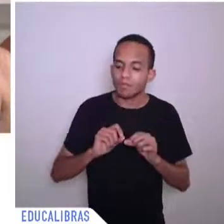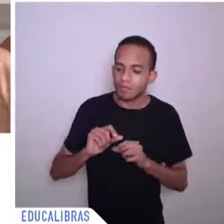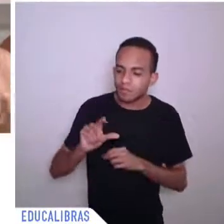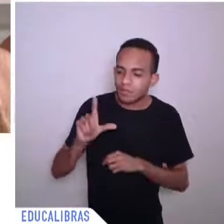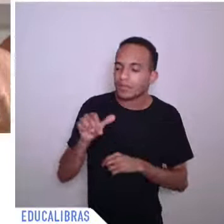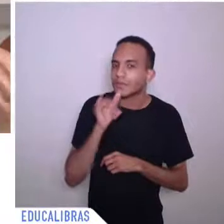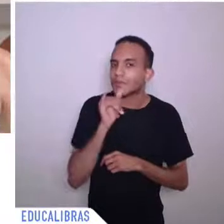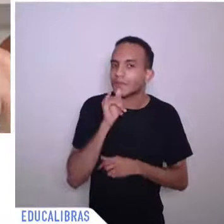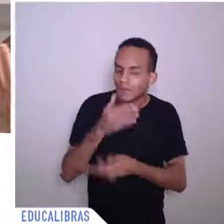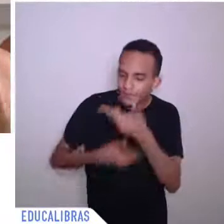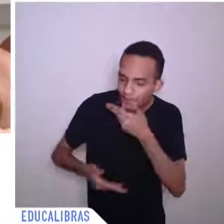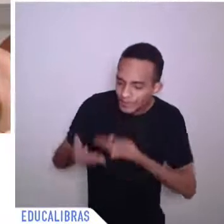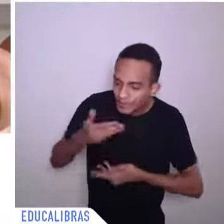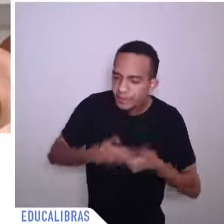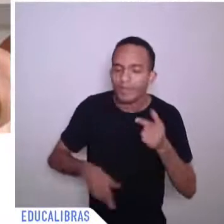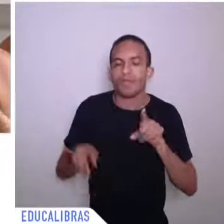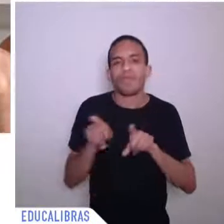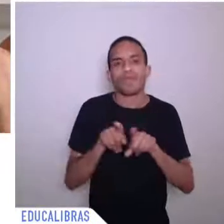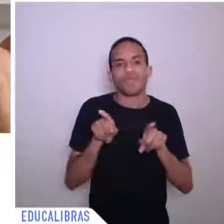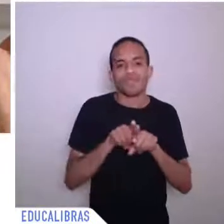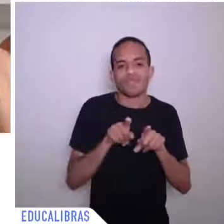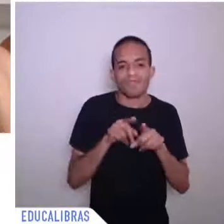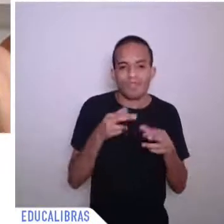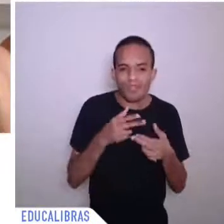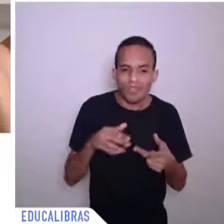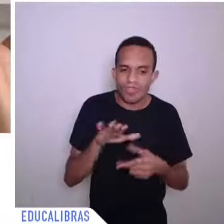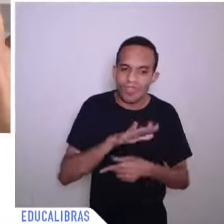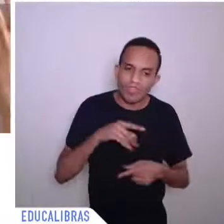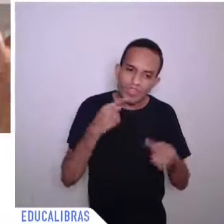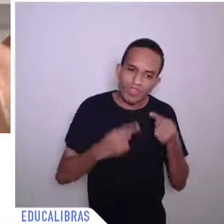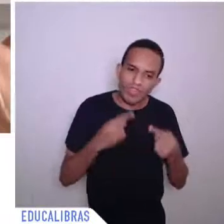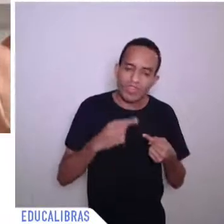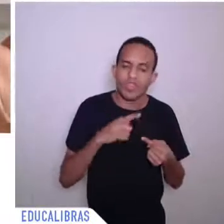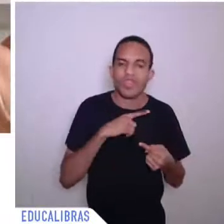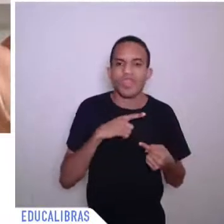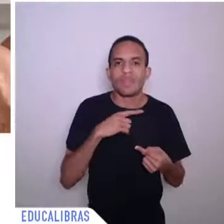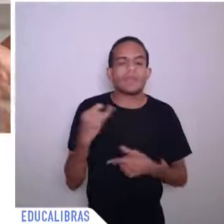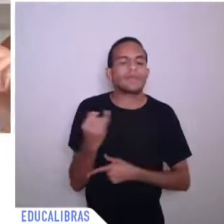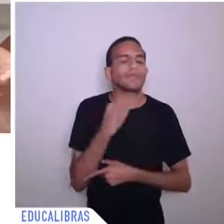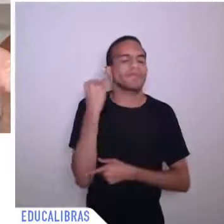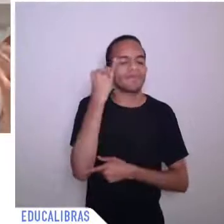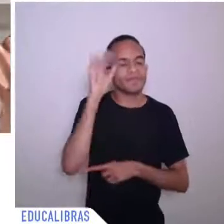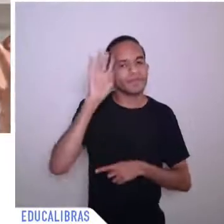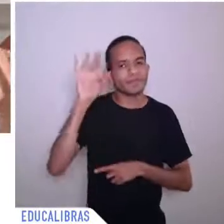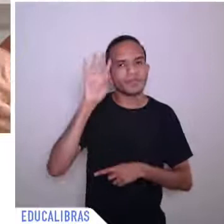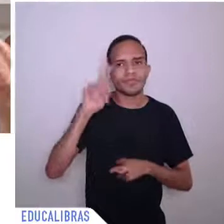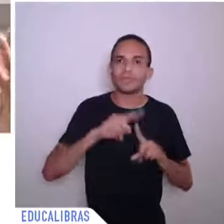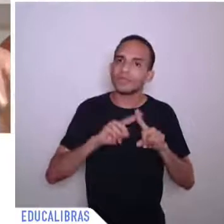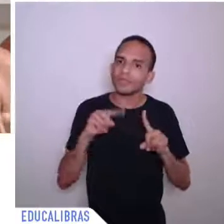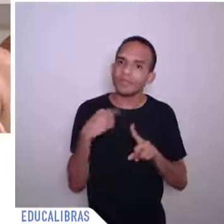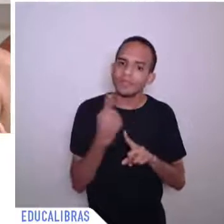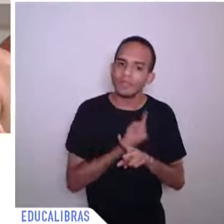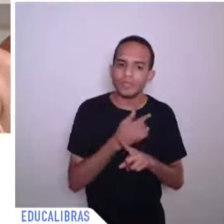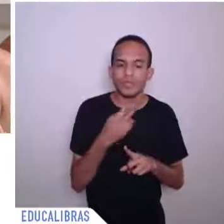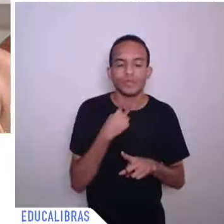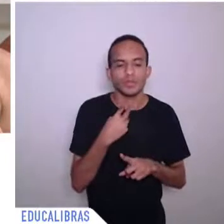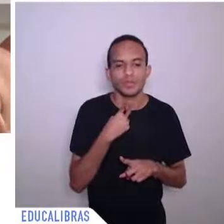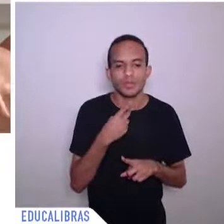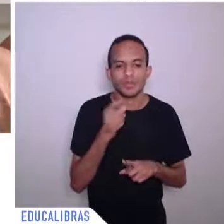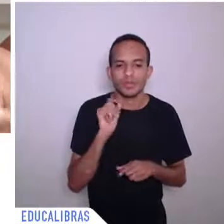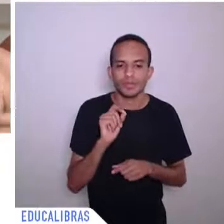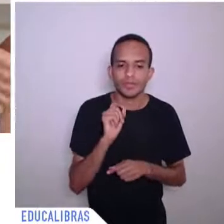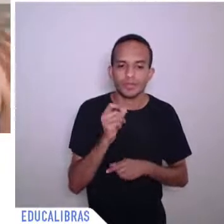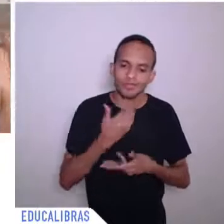have voice, we need to, it's not about increasing and opening for the voice and for them to talk,